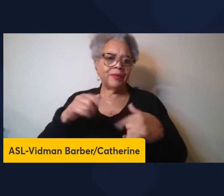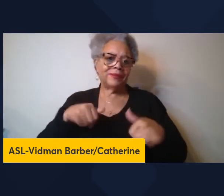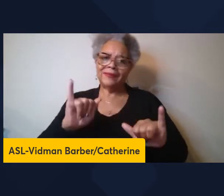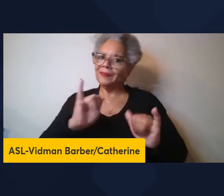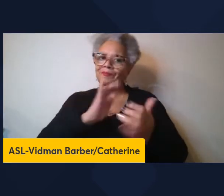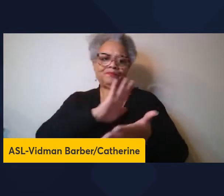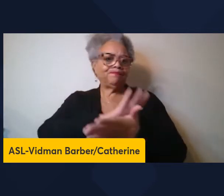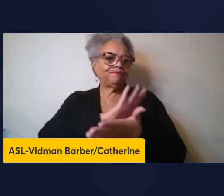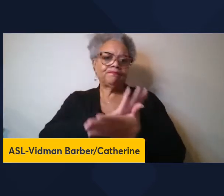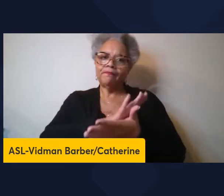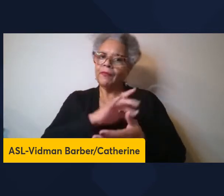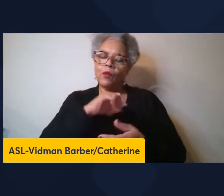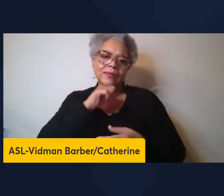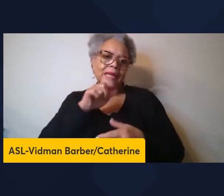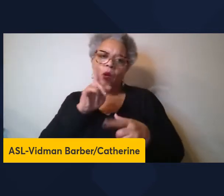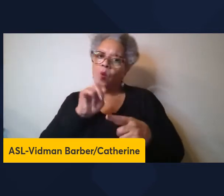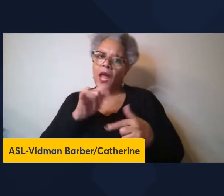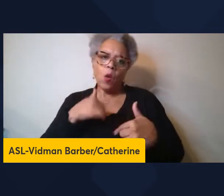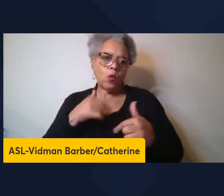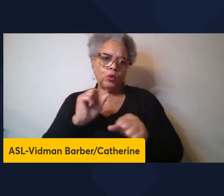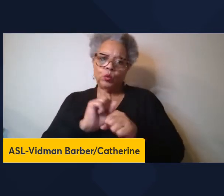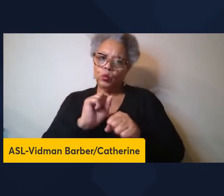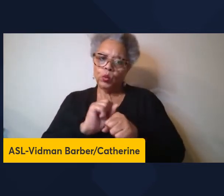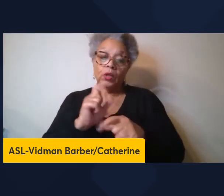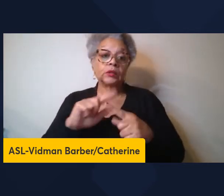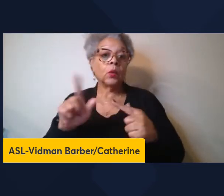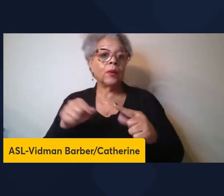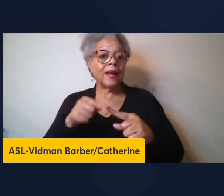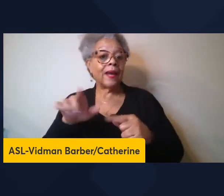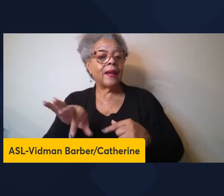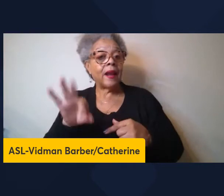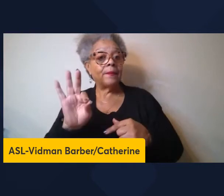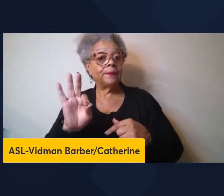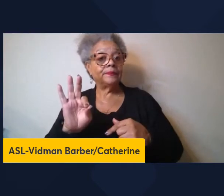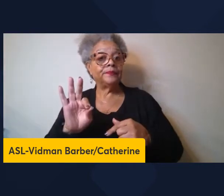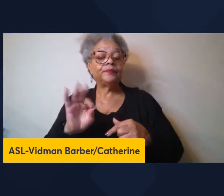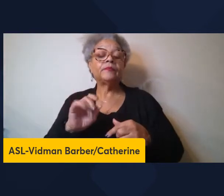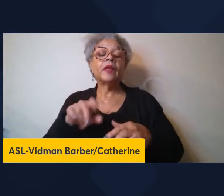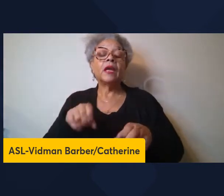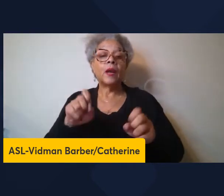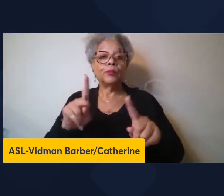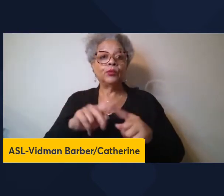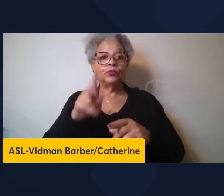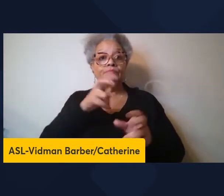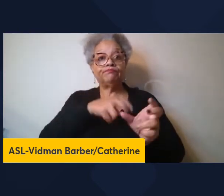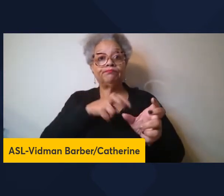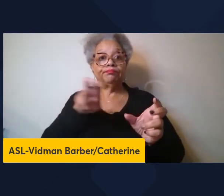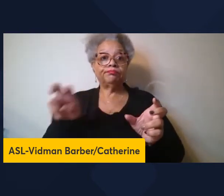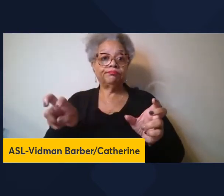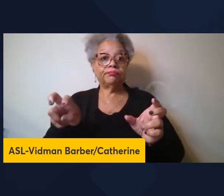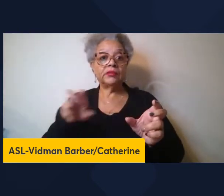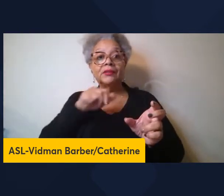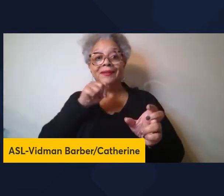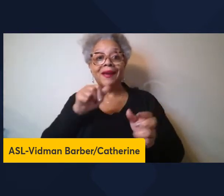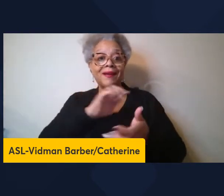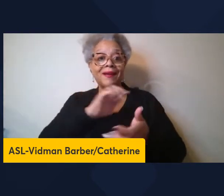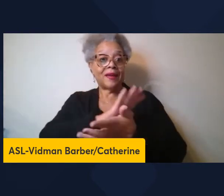I wanted to be. So when I finally had an opportunity to jump out of academia into a non-academic